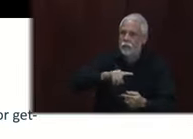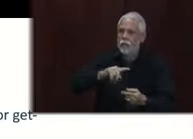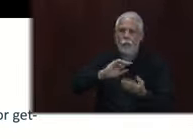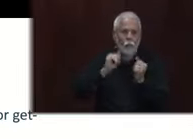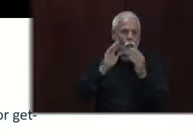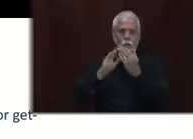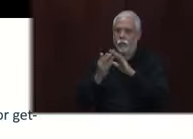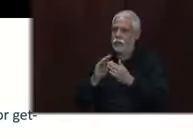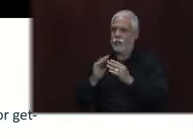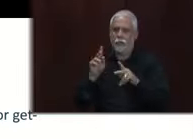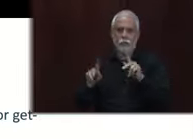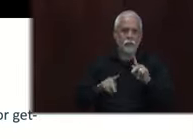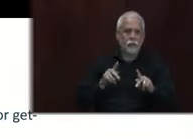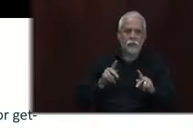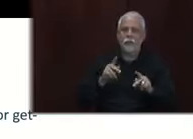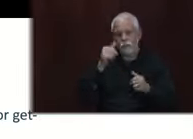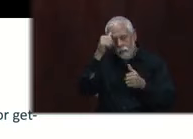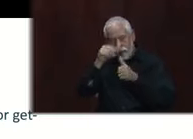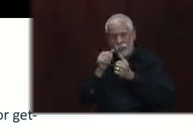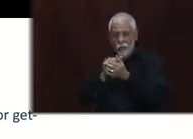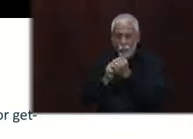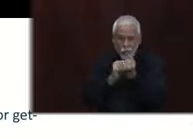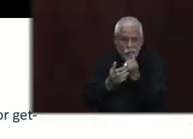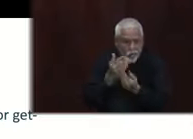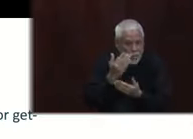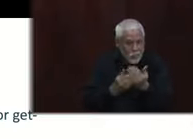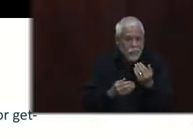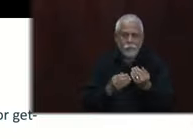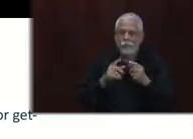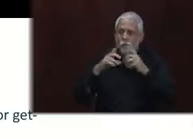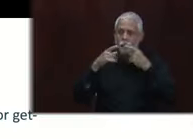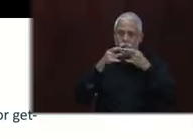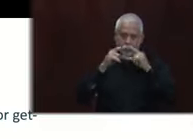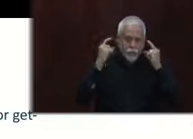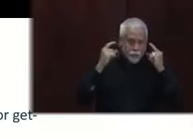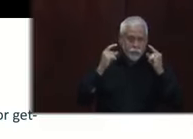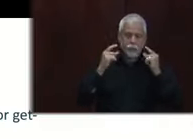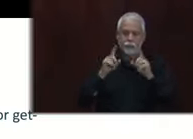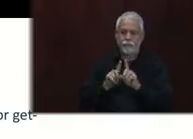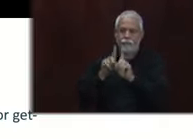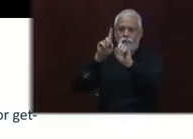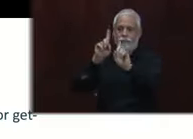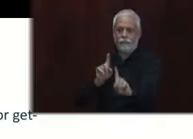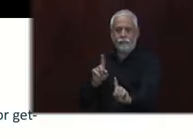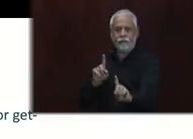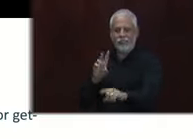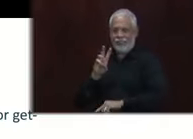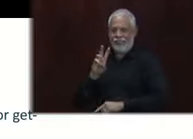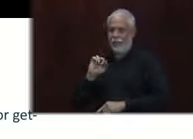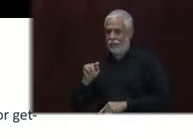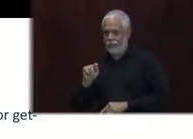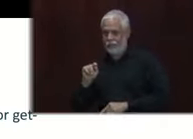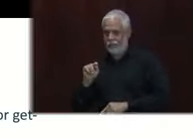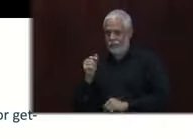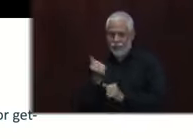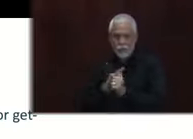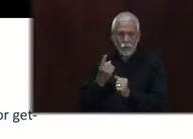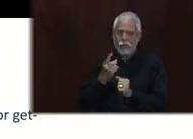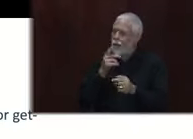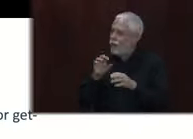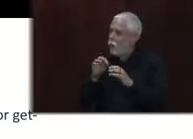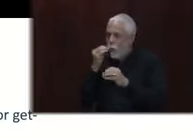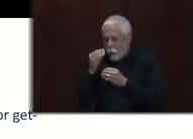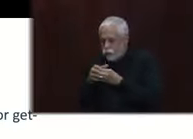community member. So please remember that washing our hands, wearing a mask, and keeping 6 feet apart with anyone outside our